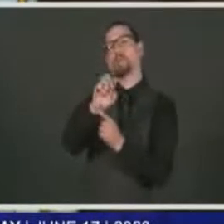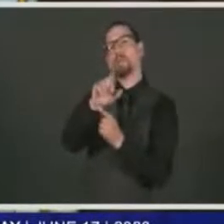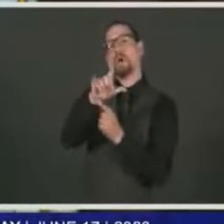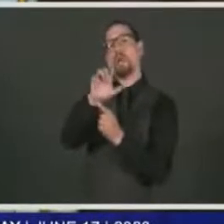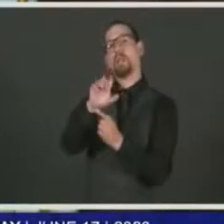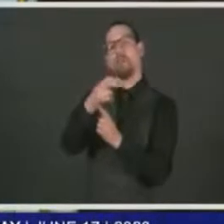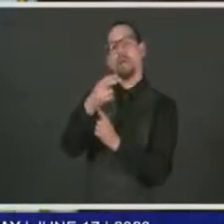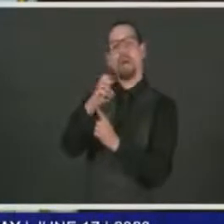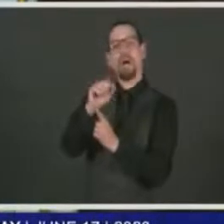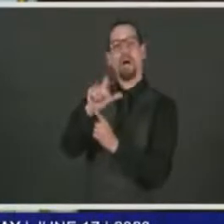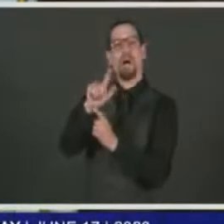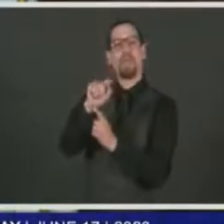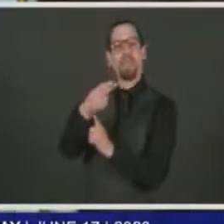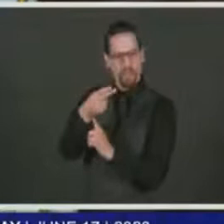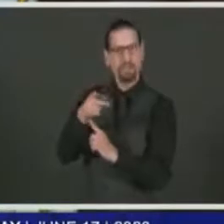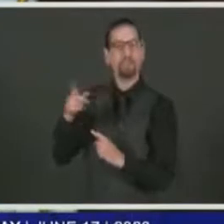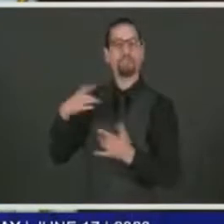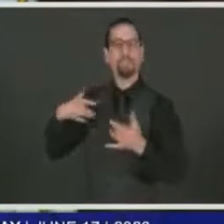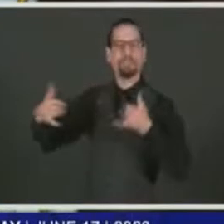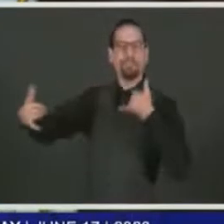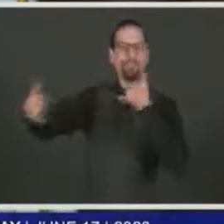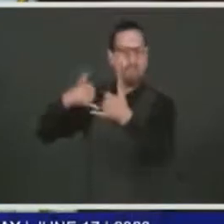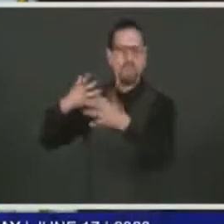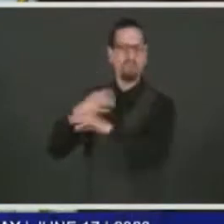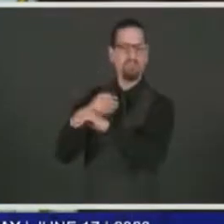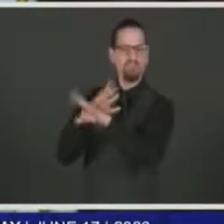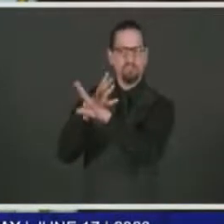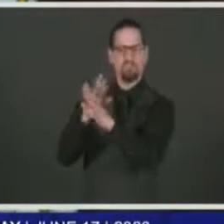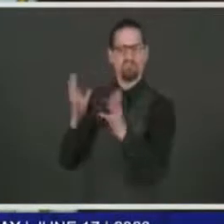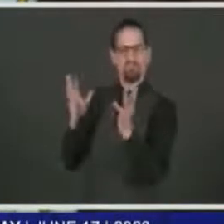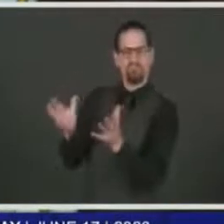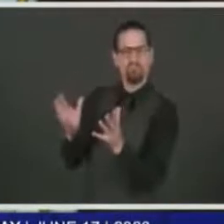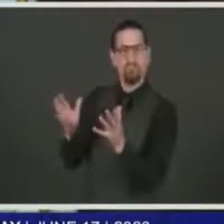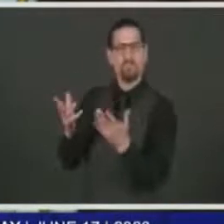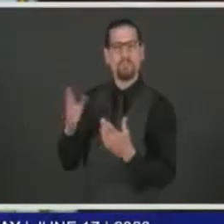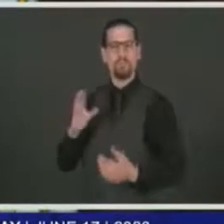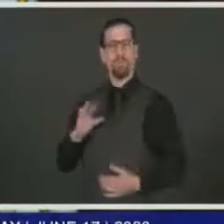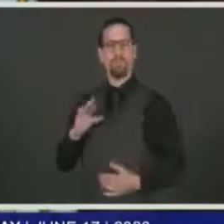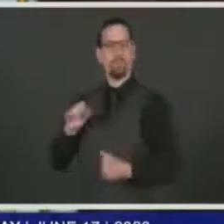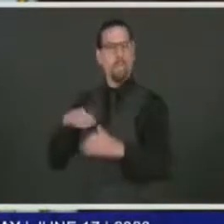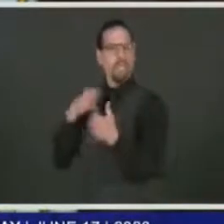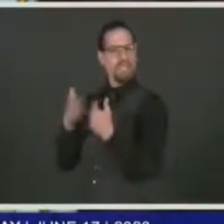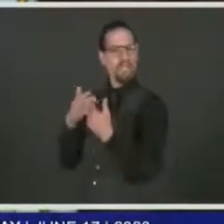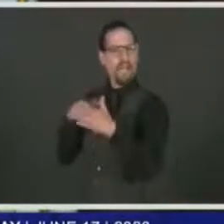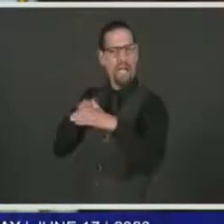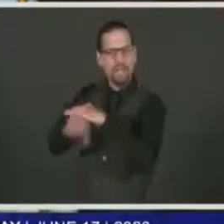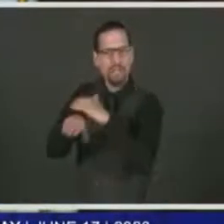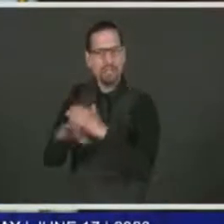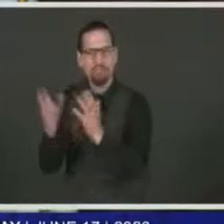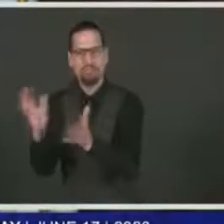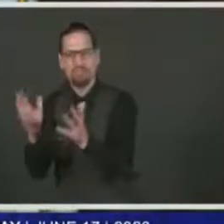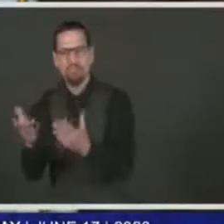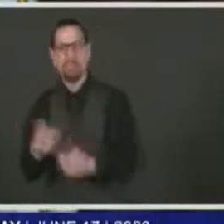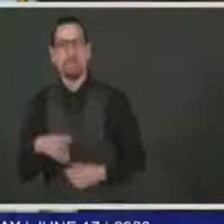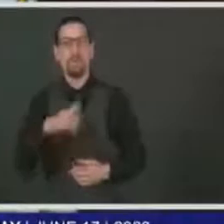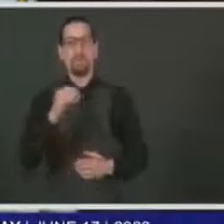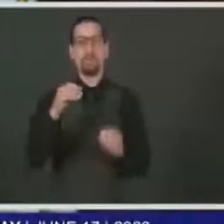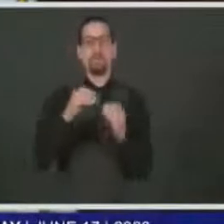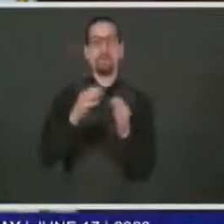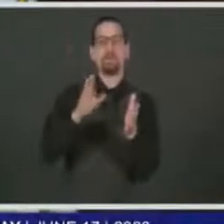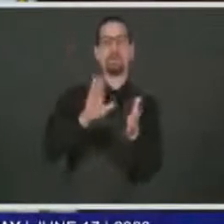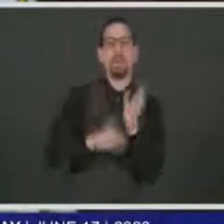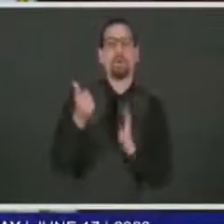where you can provide access to healthcare in some ways at a lower cost, just as high quality,